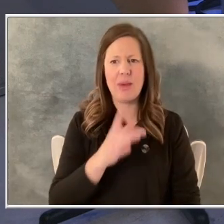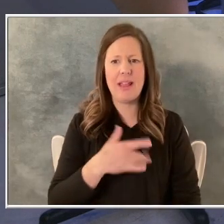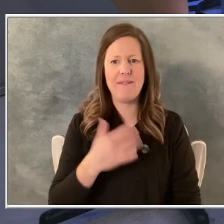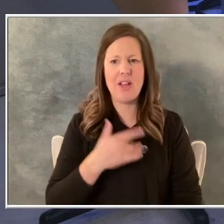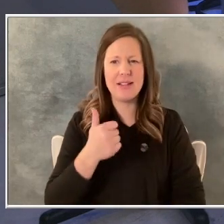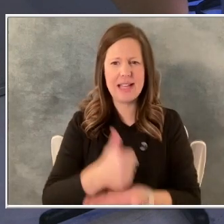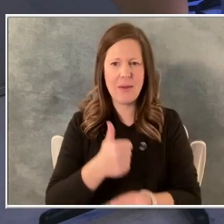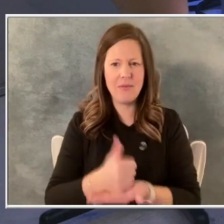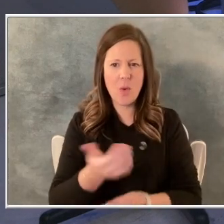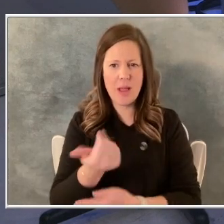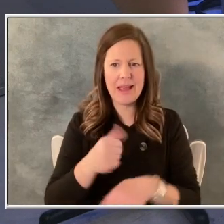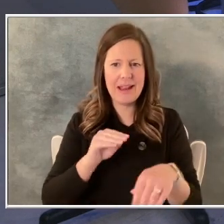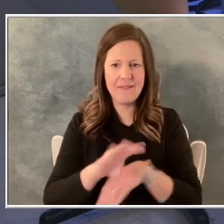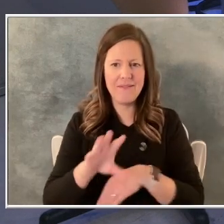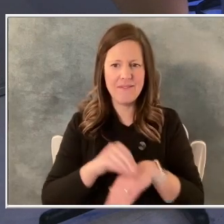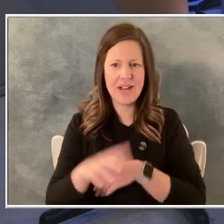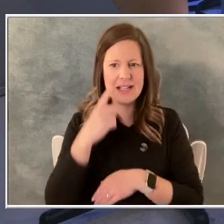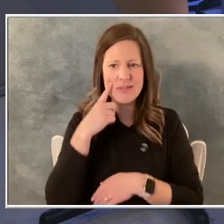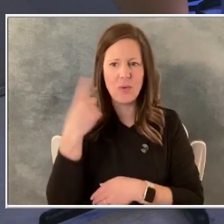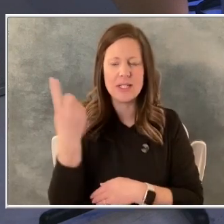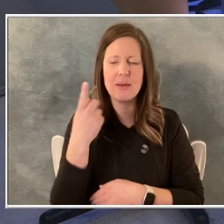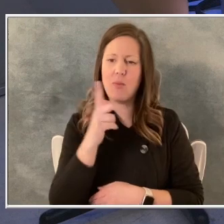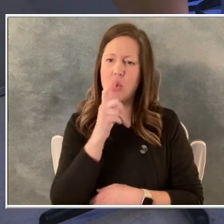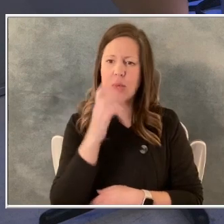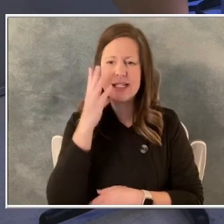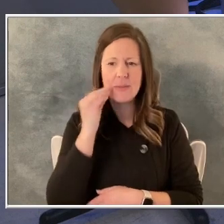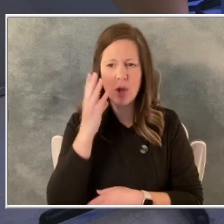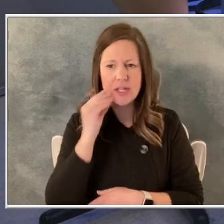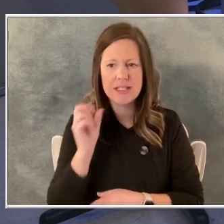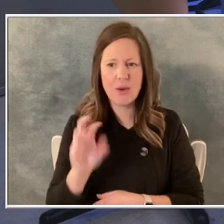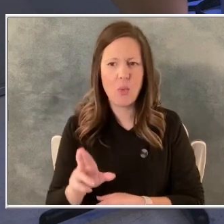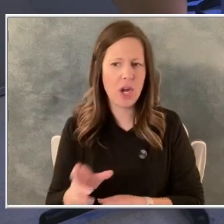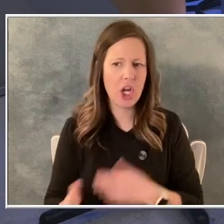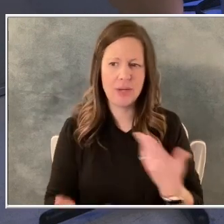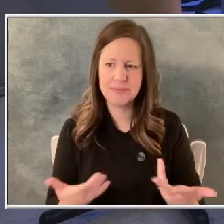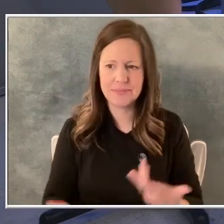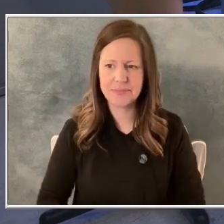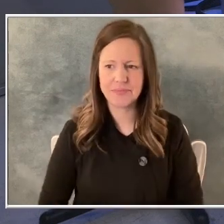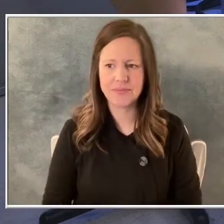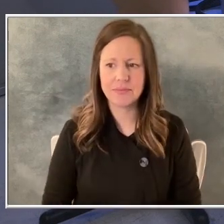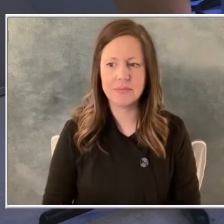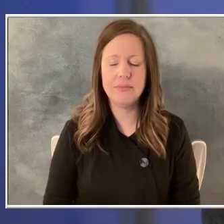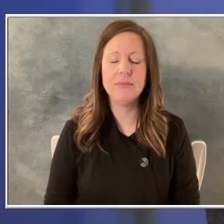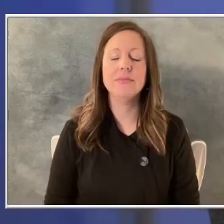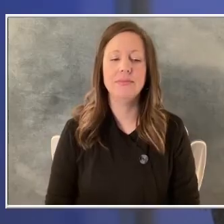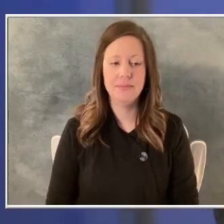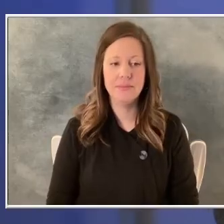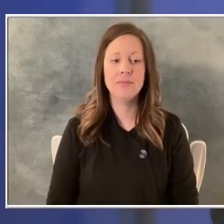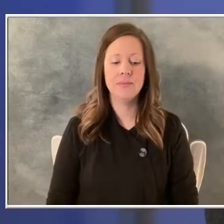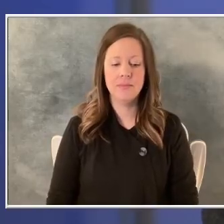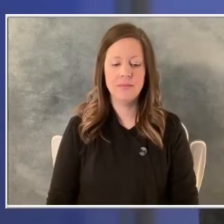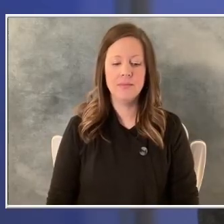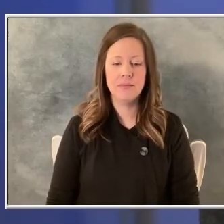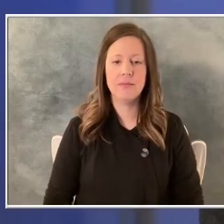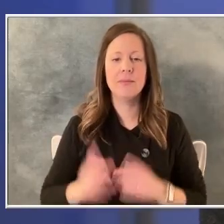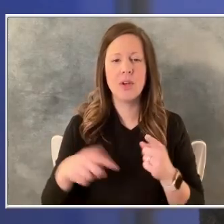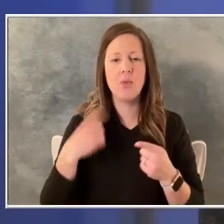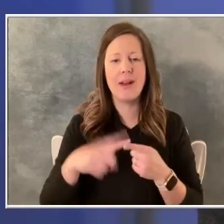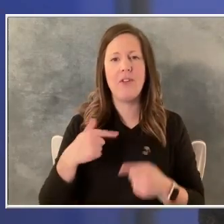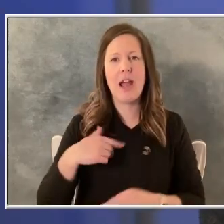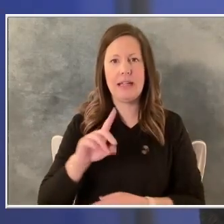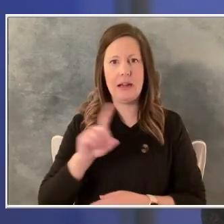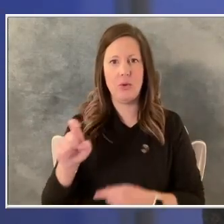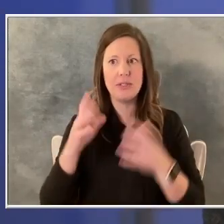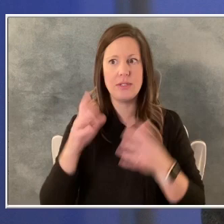can give somebody who's going through it or may be going through it eventually? Yeah, when I first was diagnosed, I wanted to keep it a secret